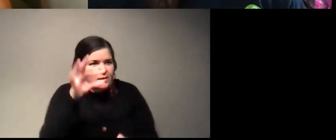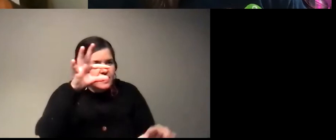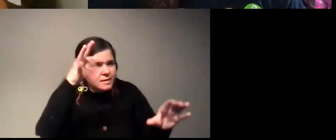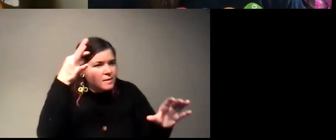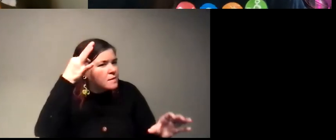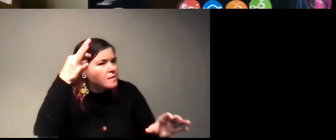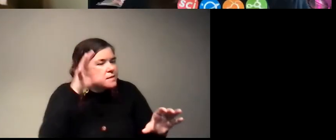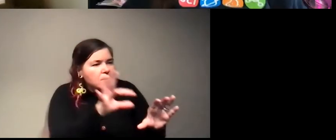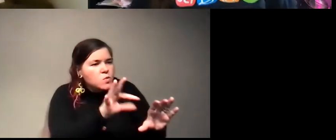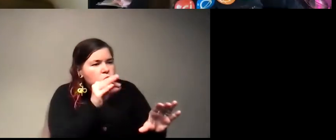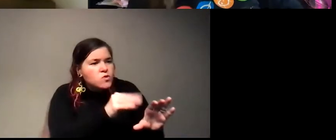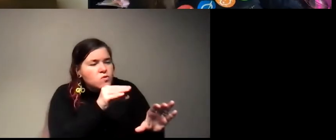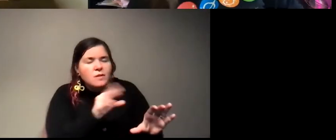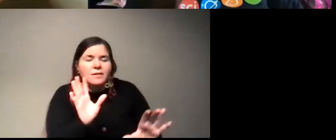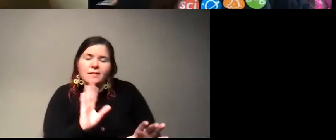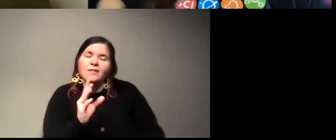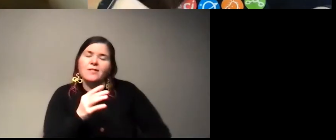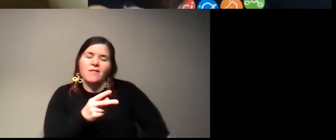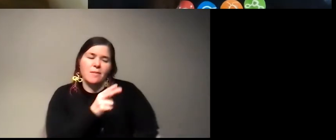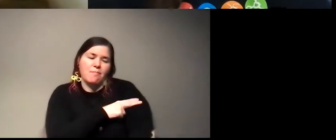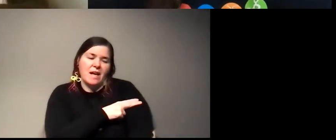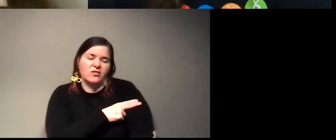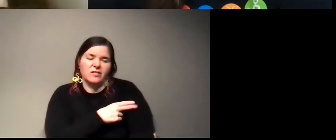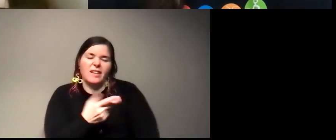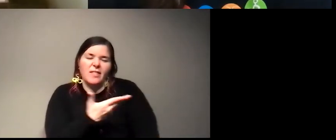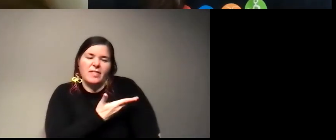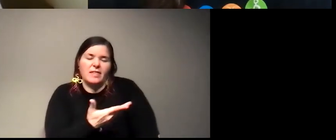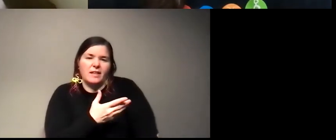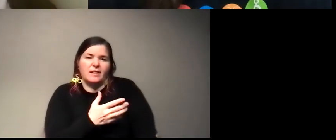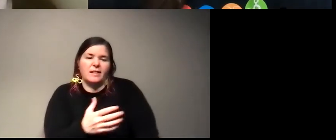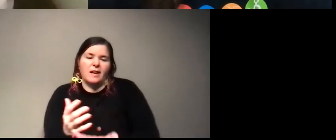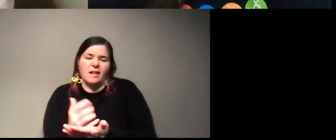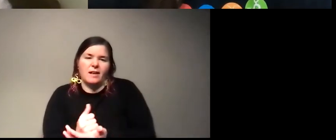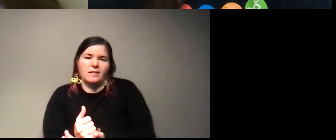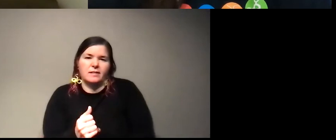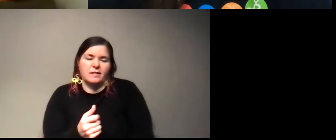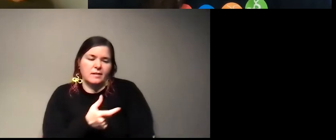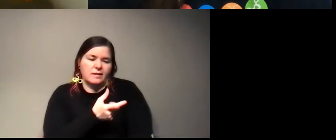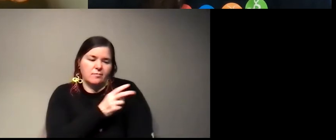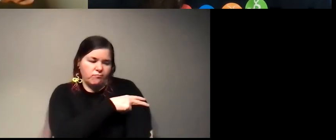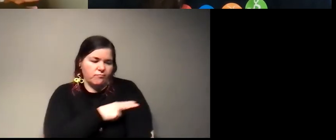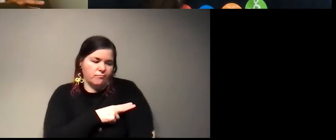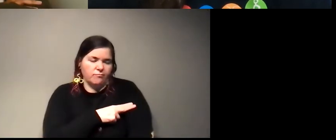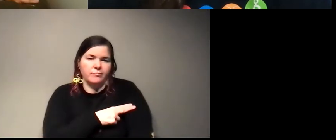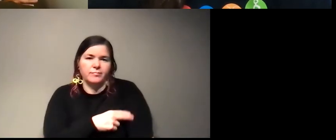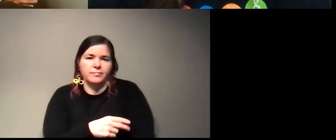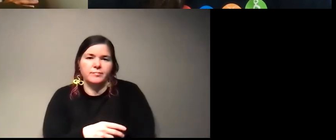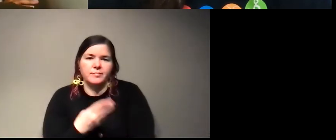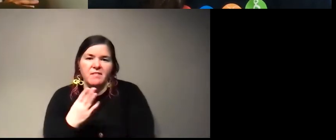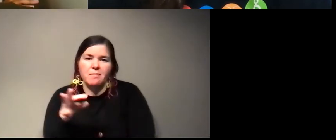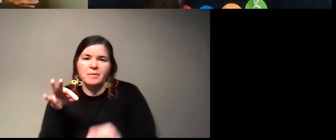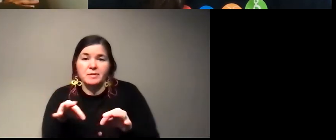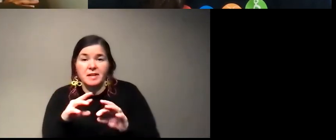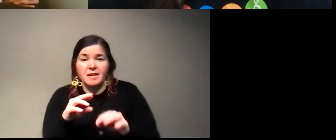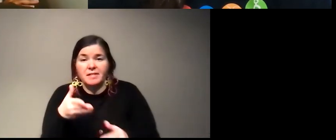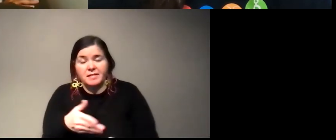sweat. Yeah, Okay. it's like a device that collects it readily. And it has a blue dye. So that's how you